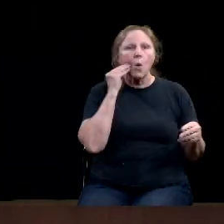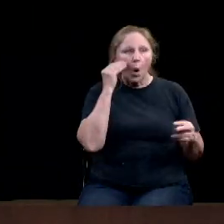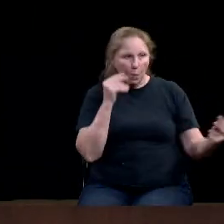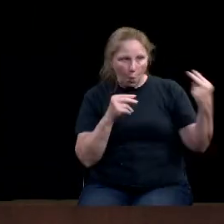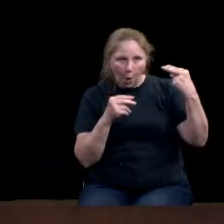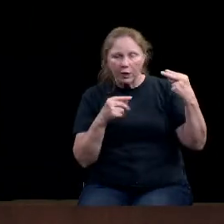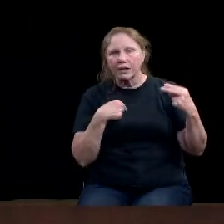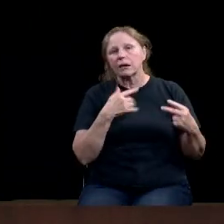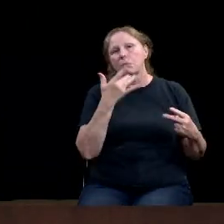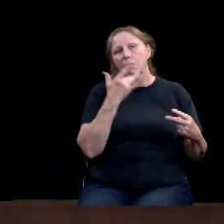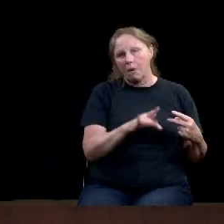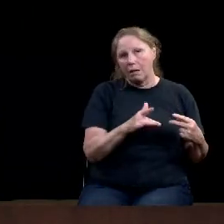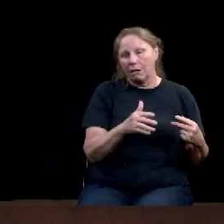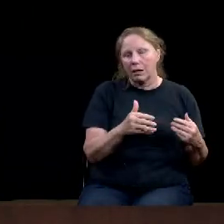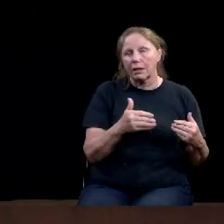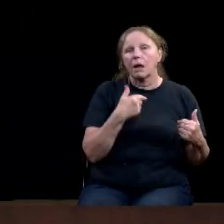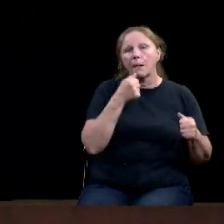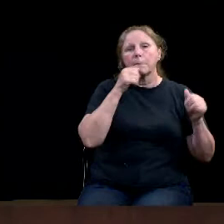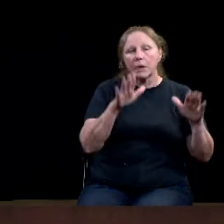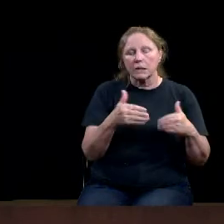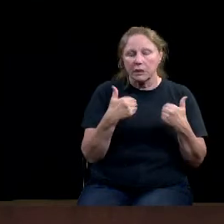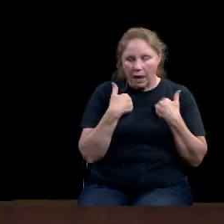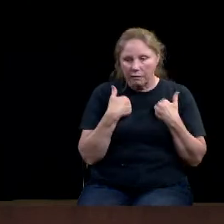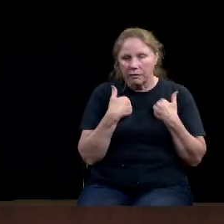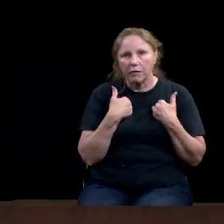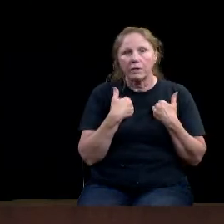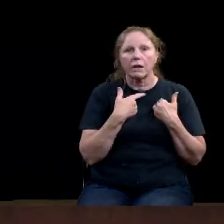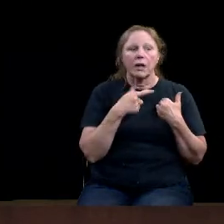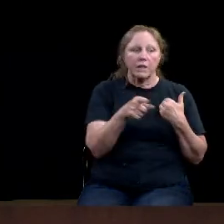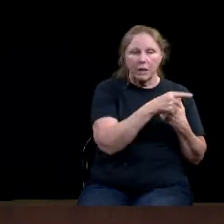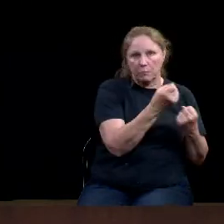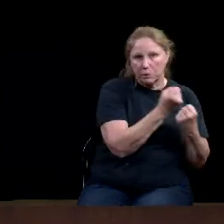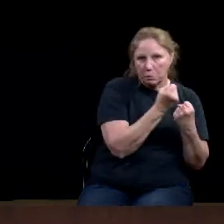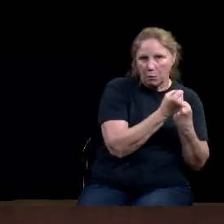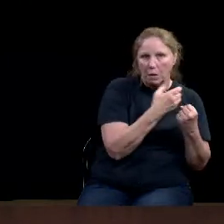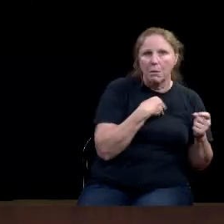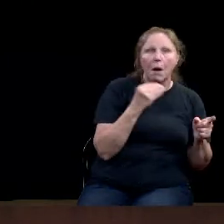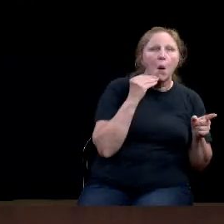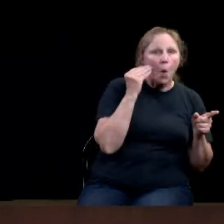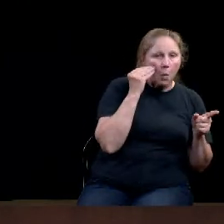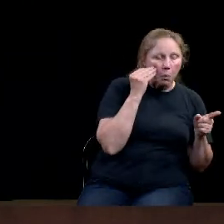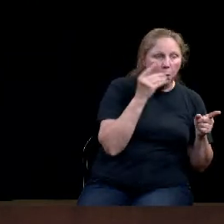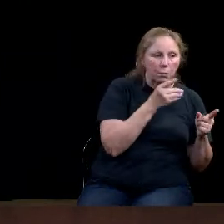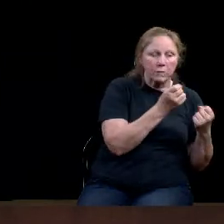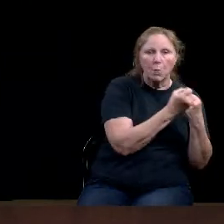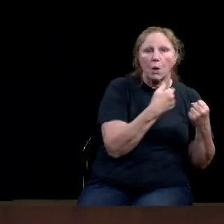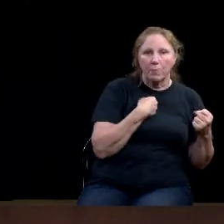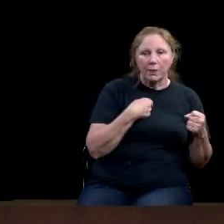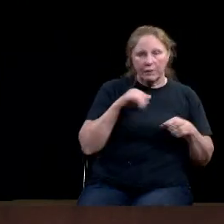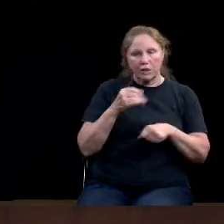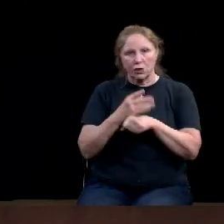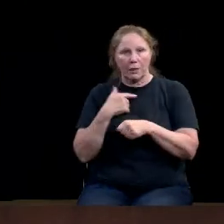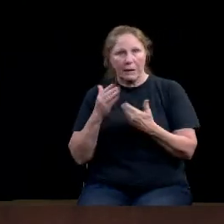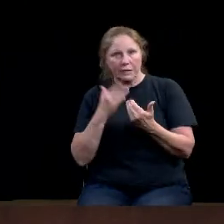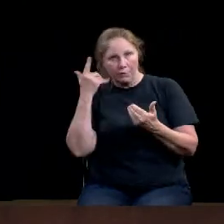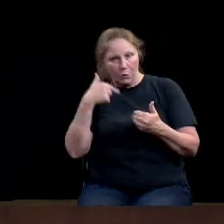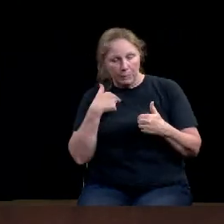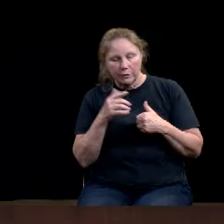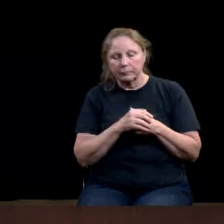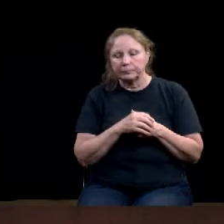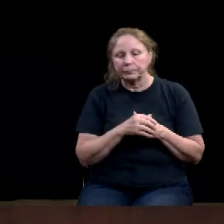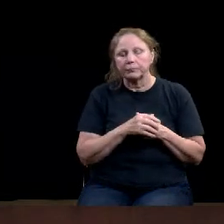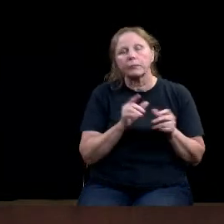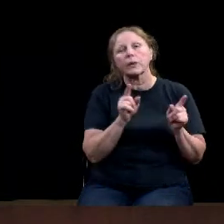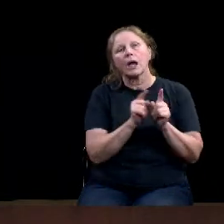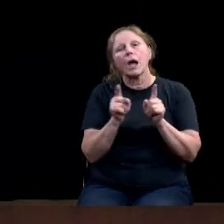easier. Also to my family, my extended family and friends and relatives who have just shown support along the way, I'm thrilled